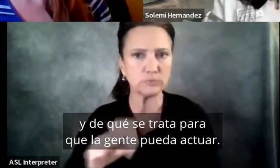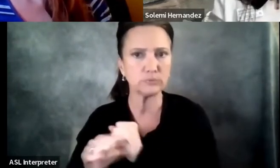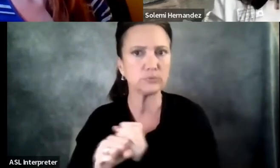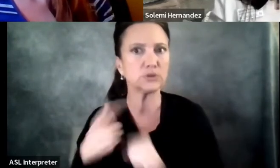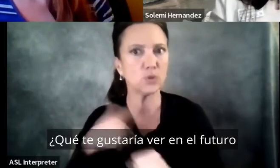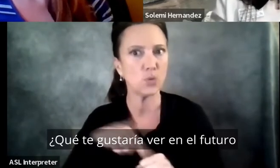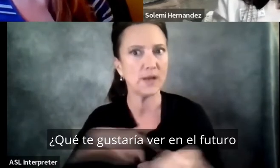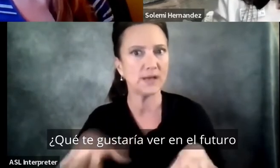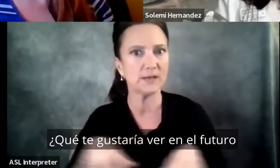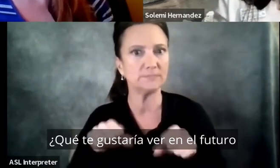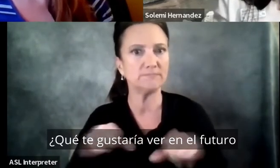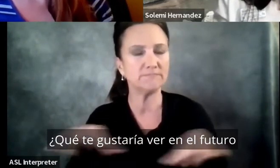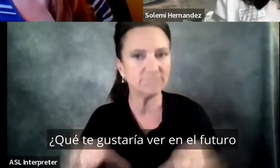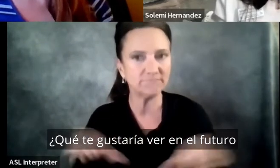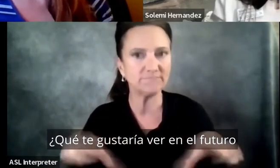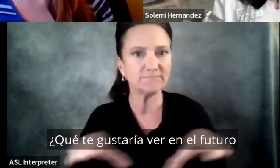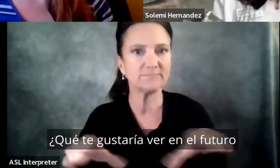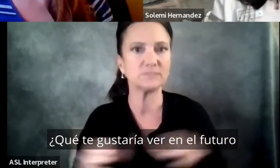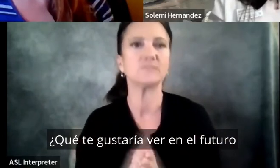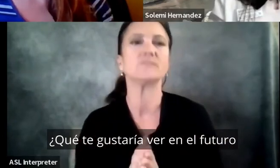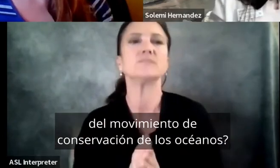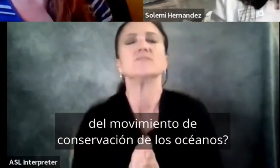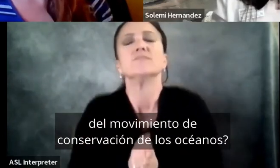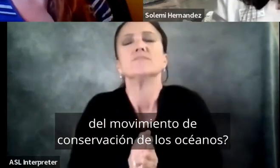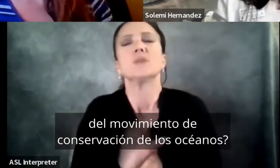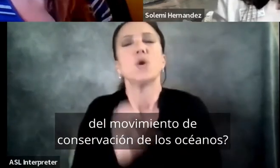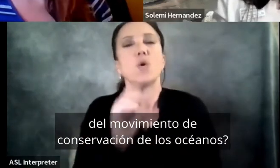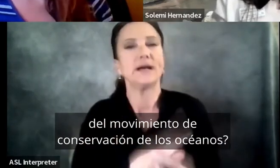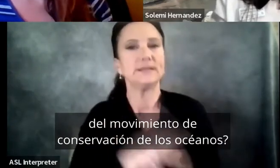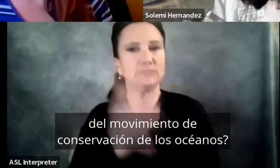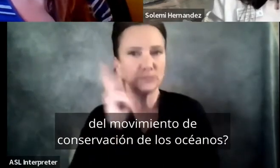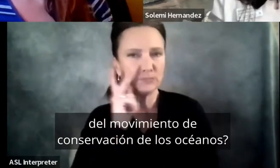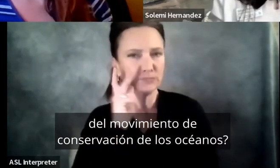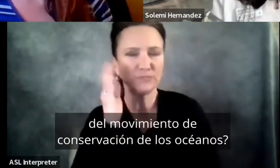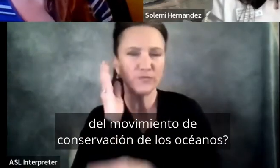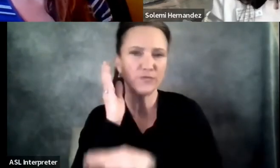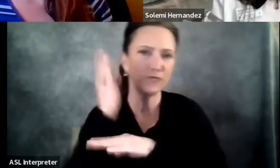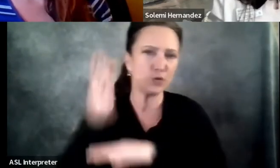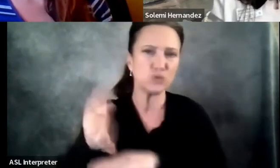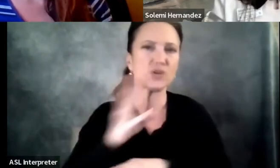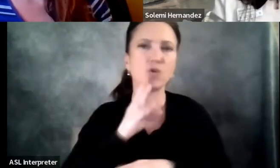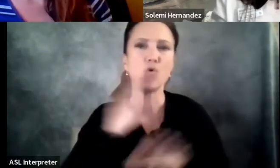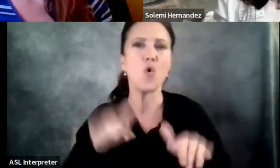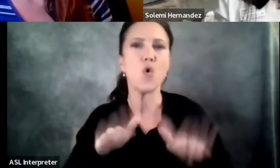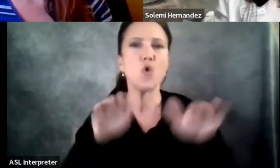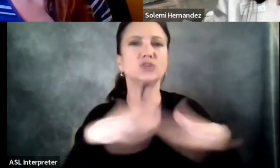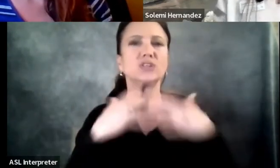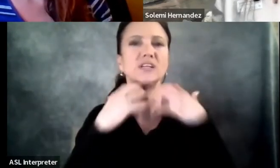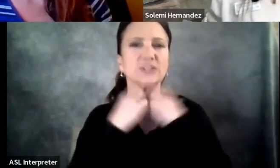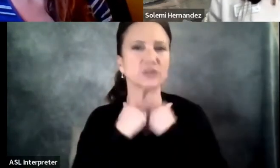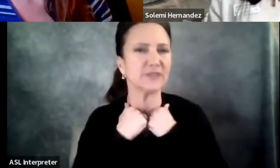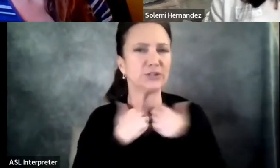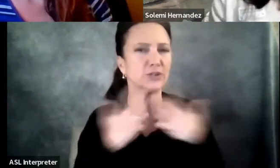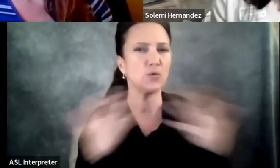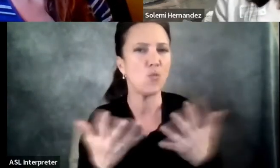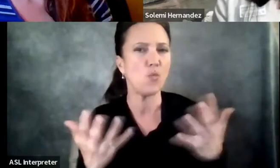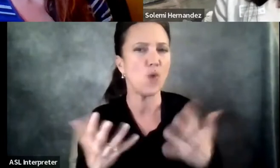action. What would you like to see for the future of the ocean conservation movement?